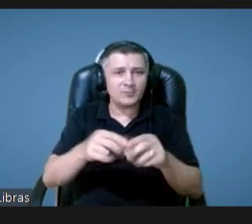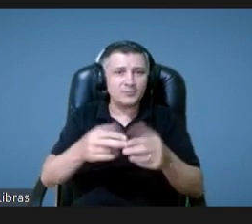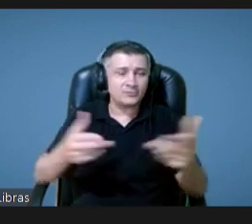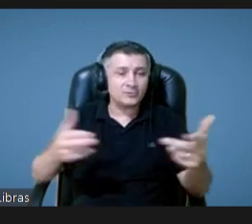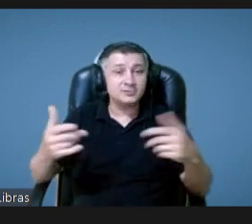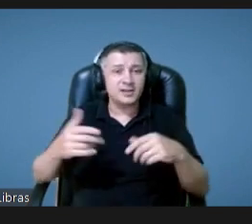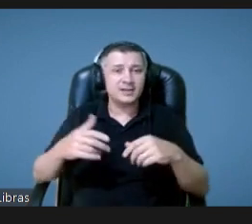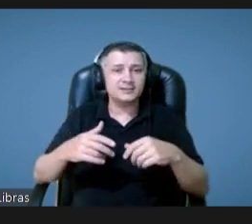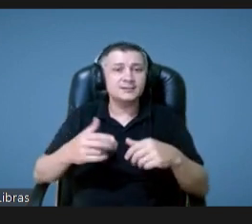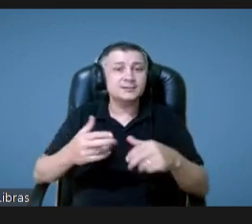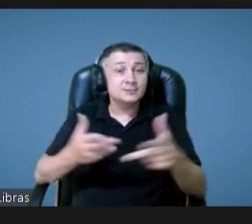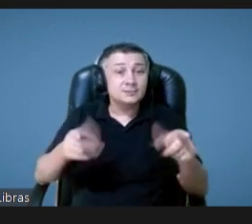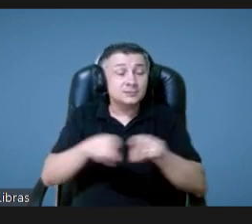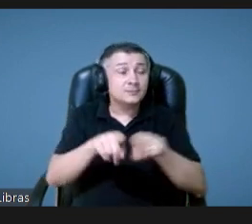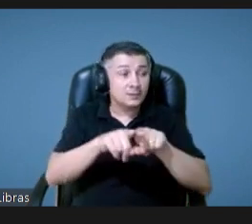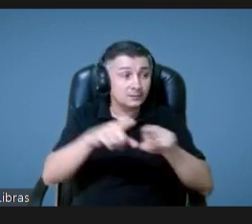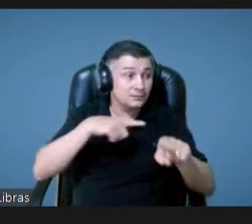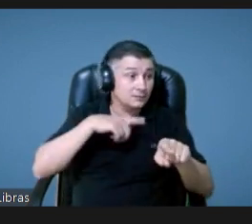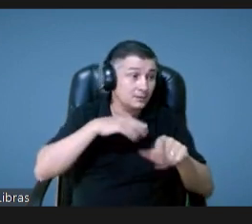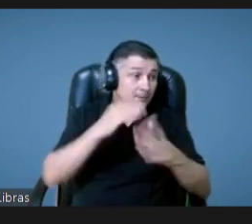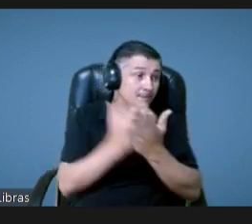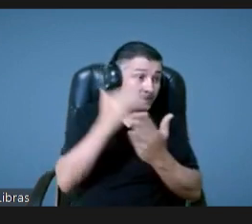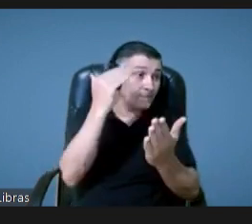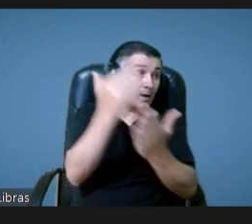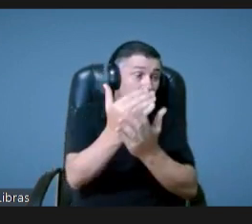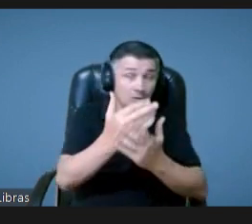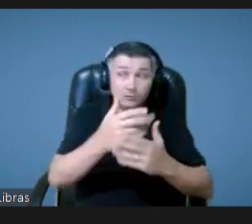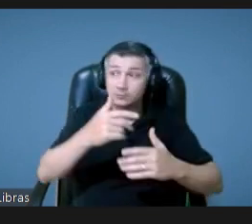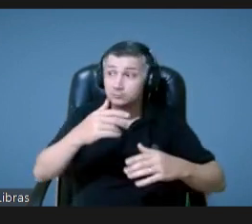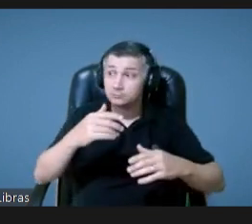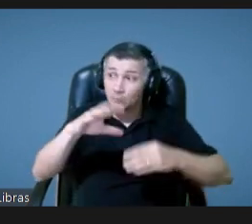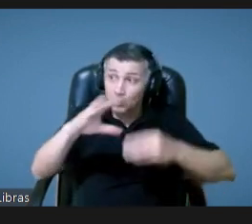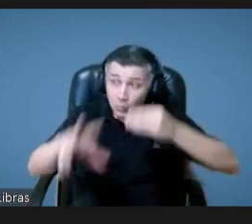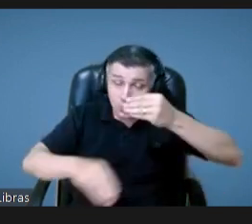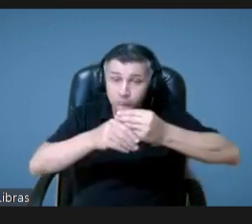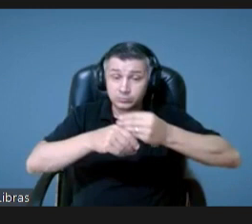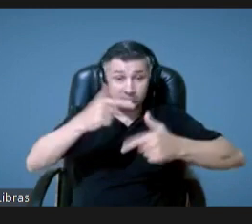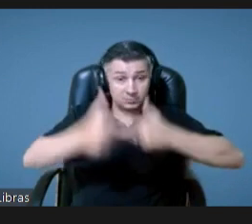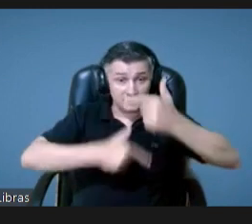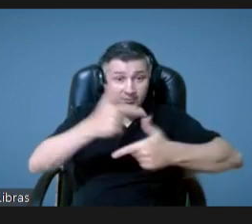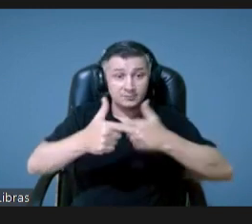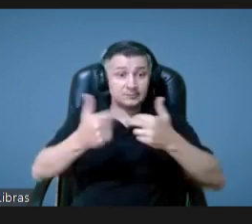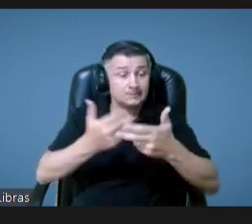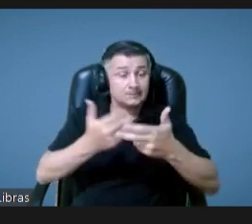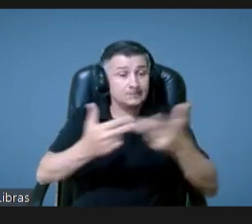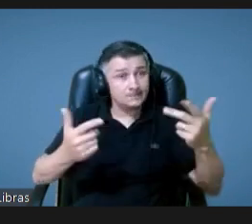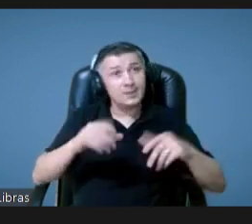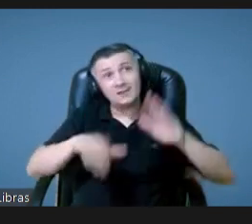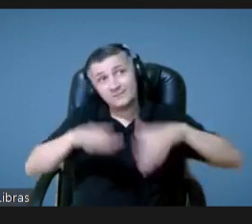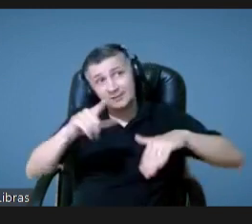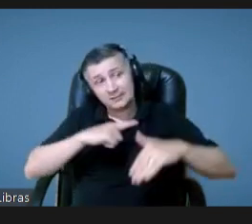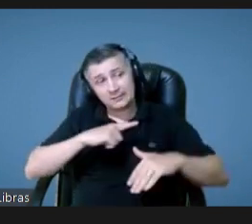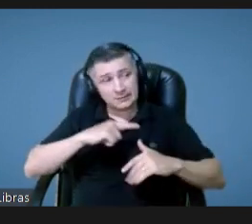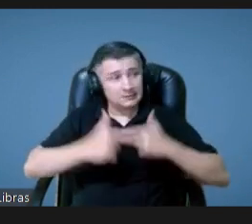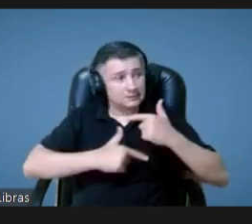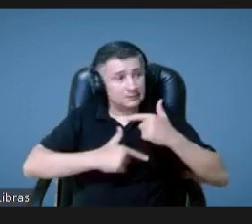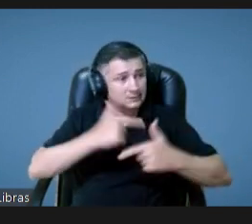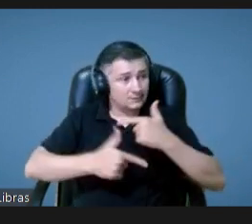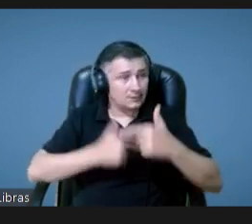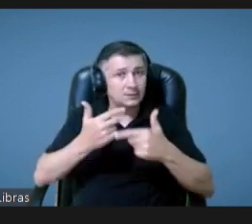that works with real estate developments, and we are different from other developers.